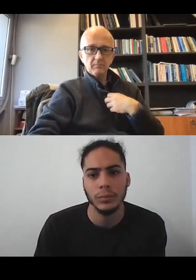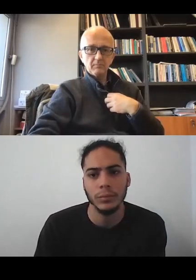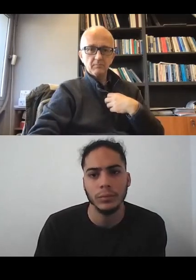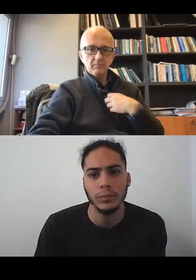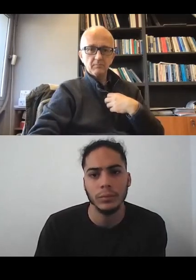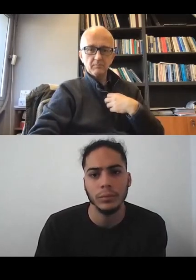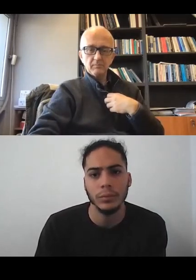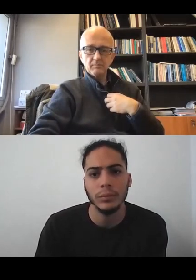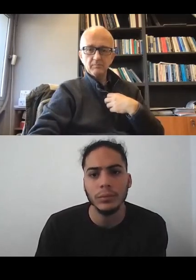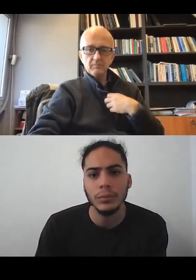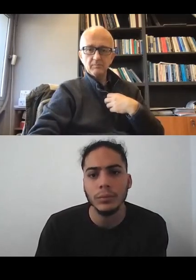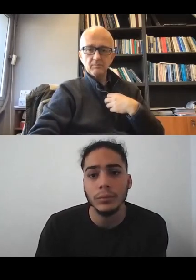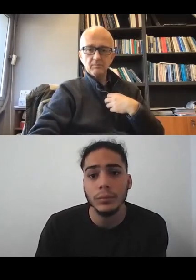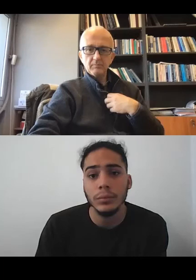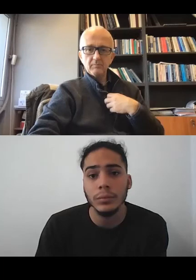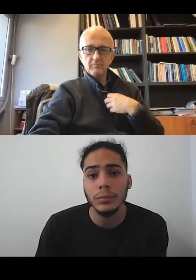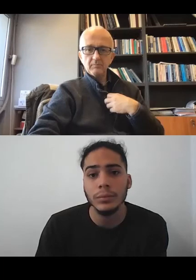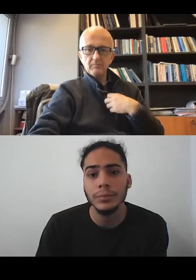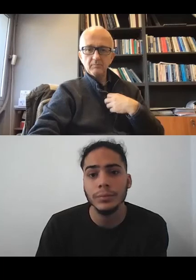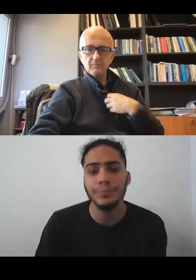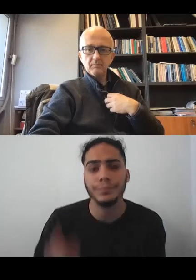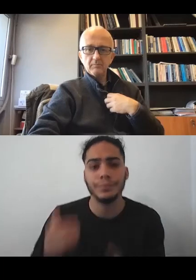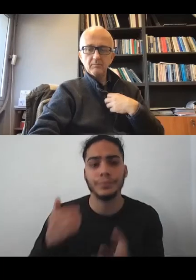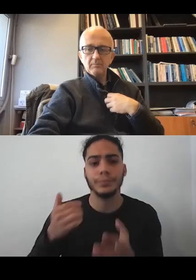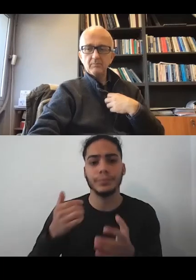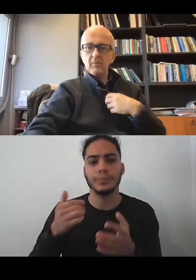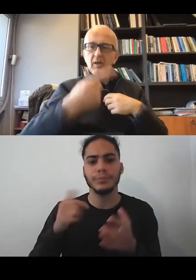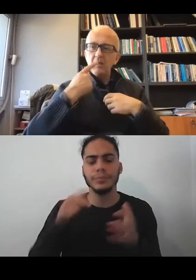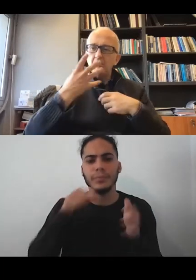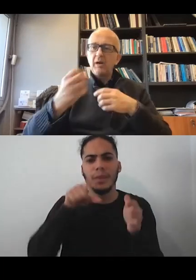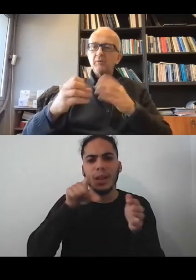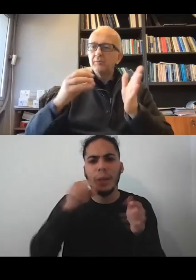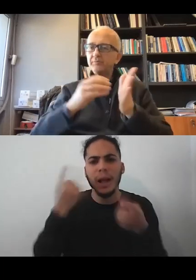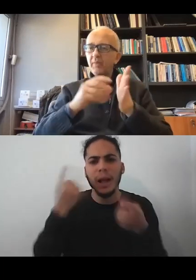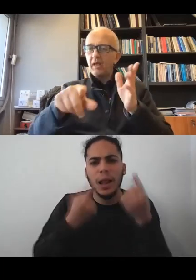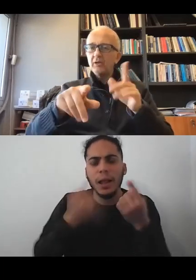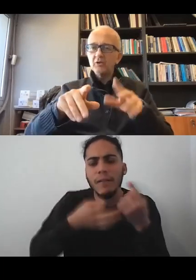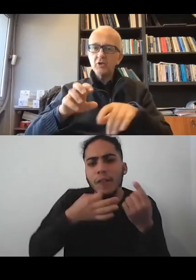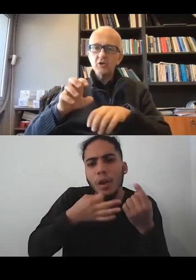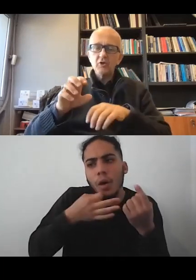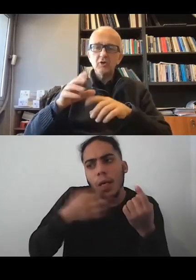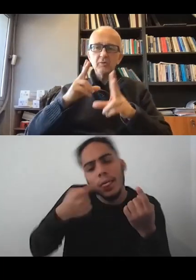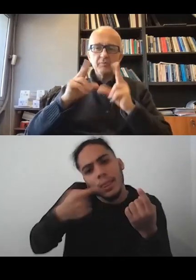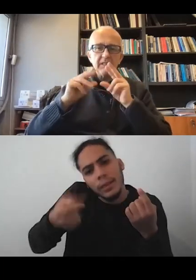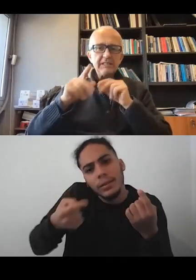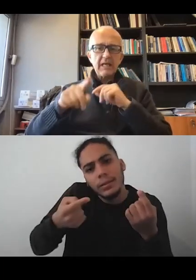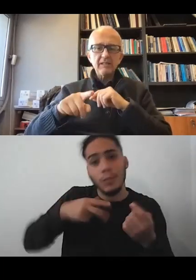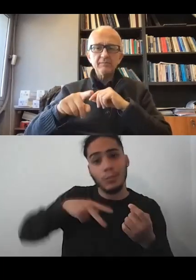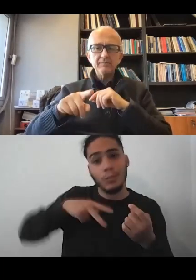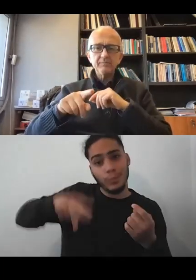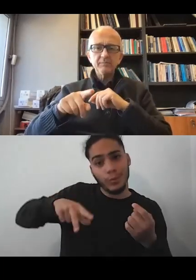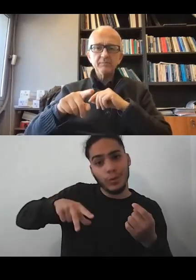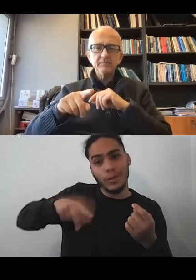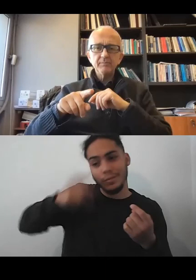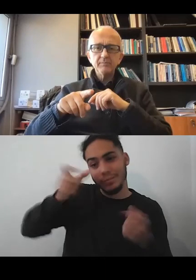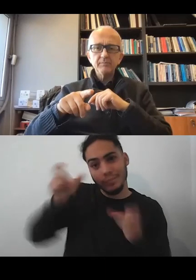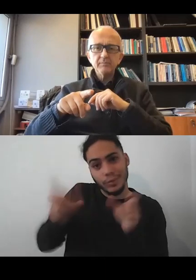There are also in the chat some manifestations of interest from Portuguese participants.